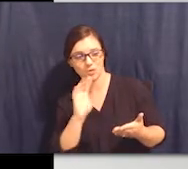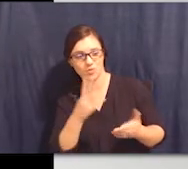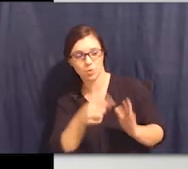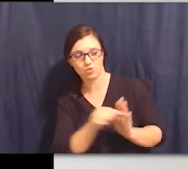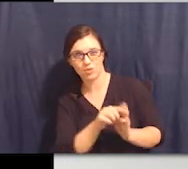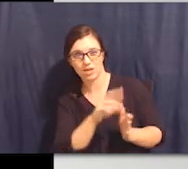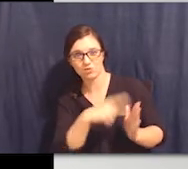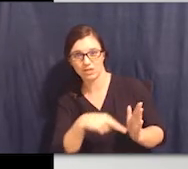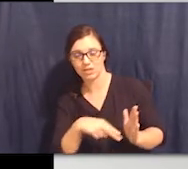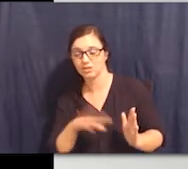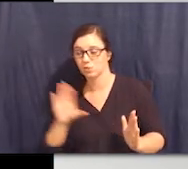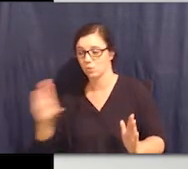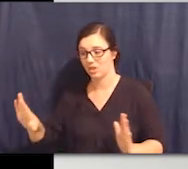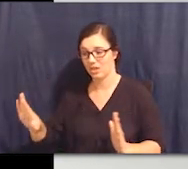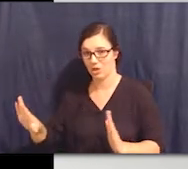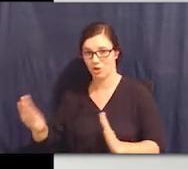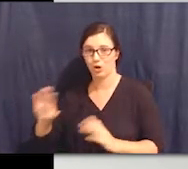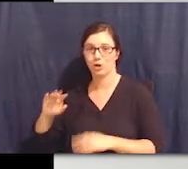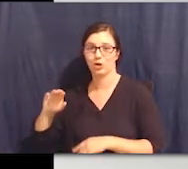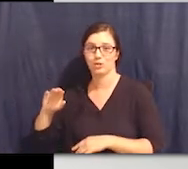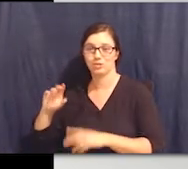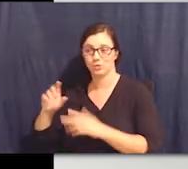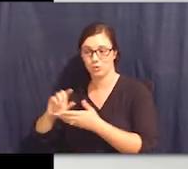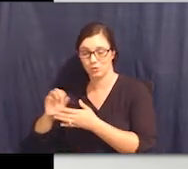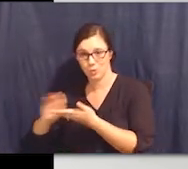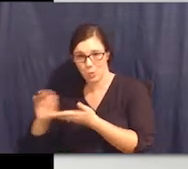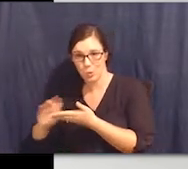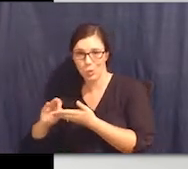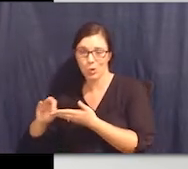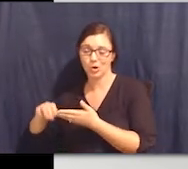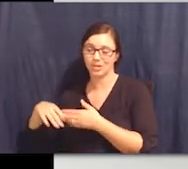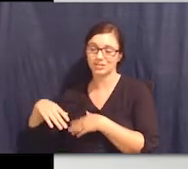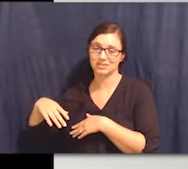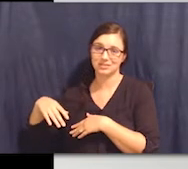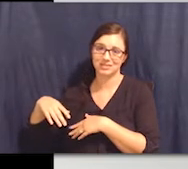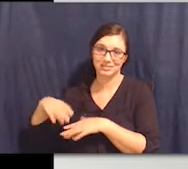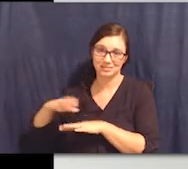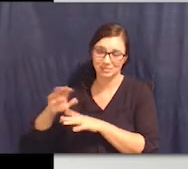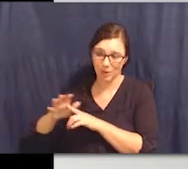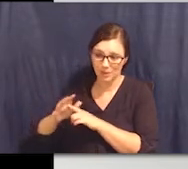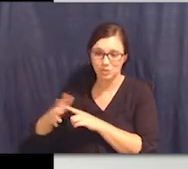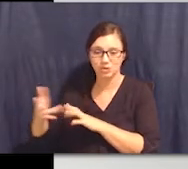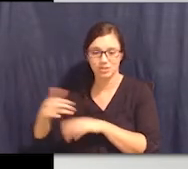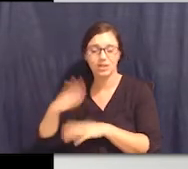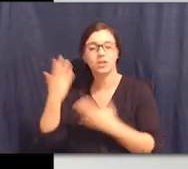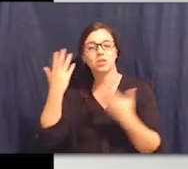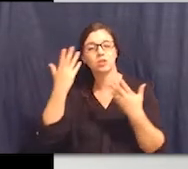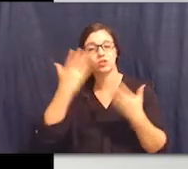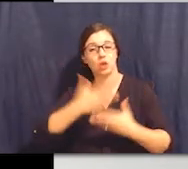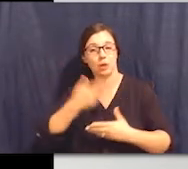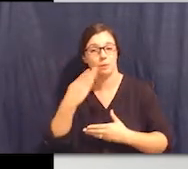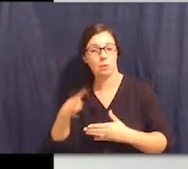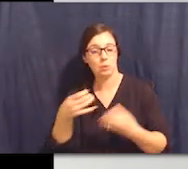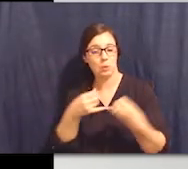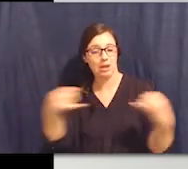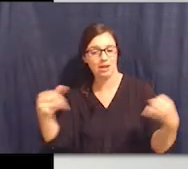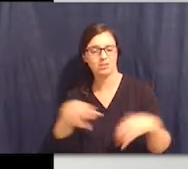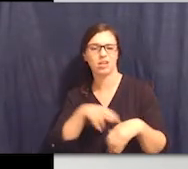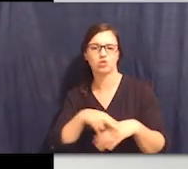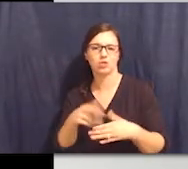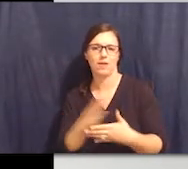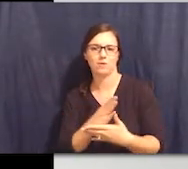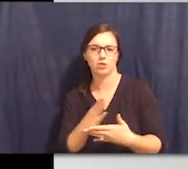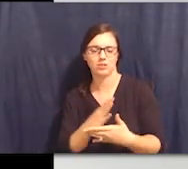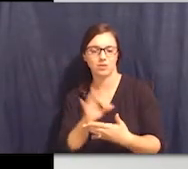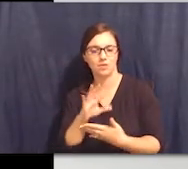their inclusion rates and their NAEP scores, and they said, okay, we've got some, and then there's the dark blue line is the national average. So